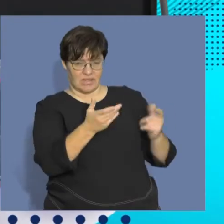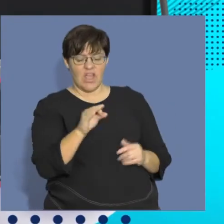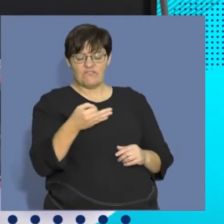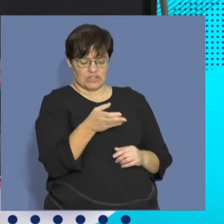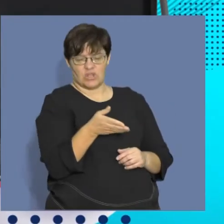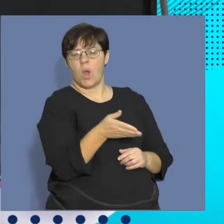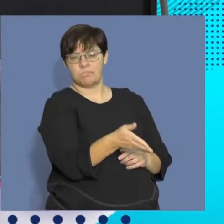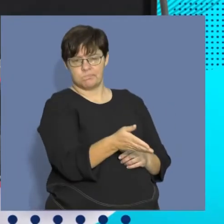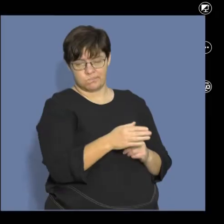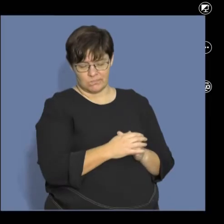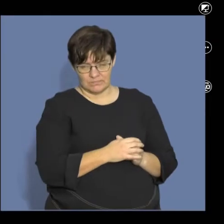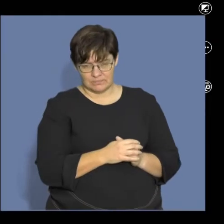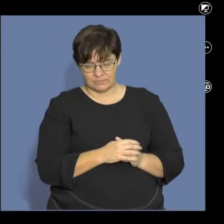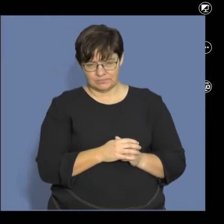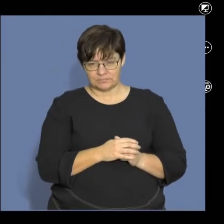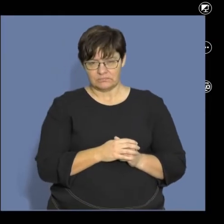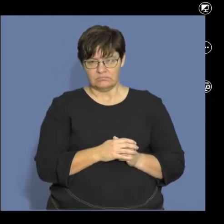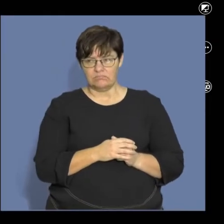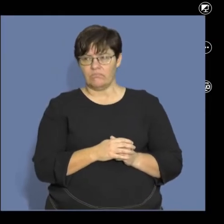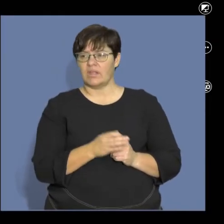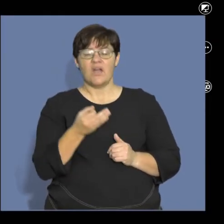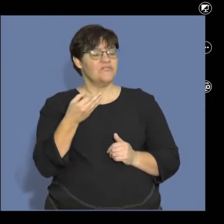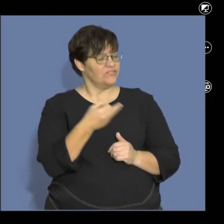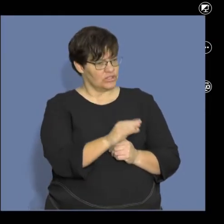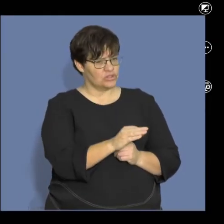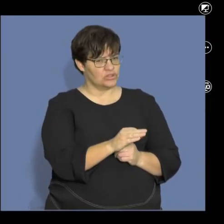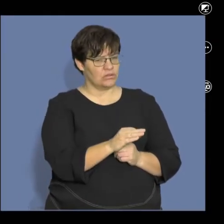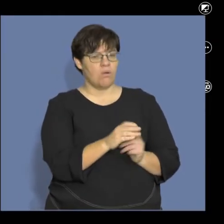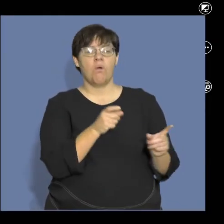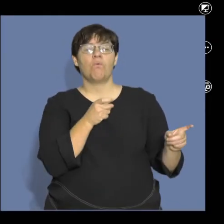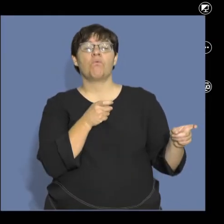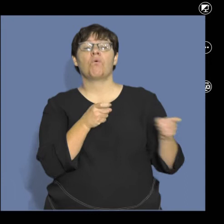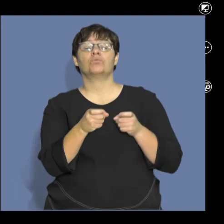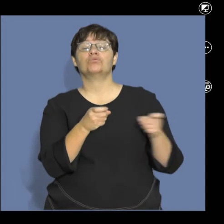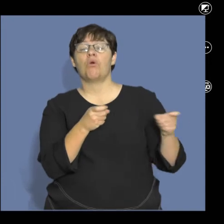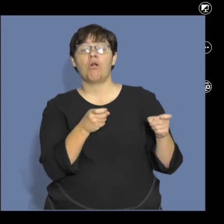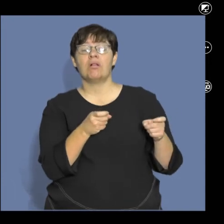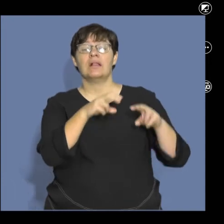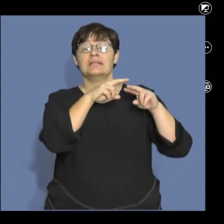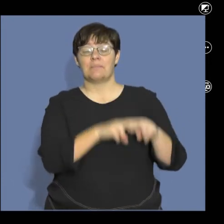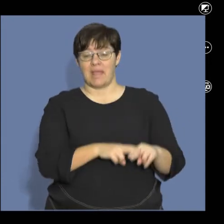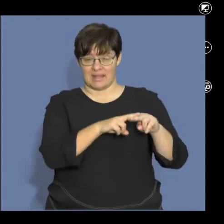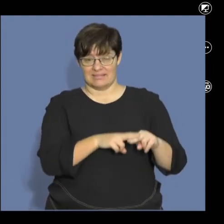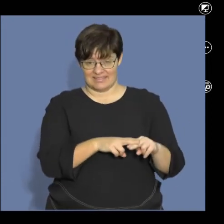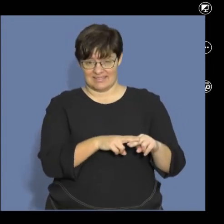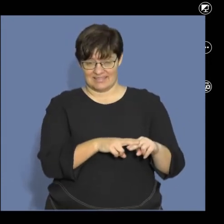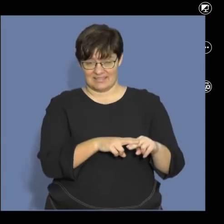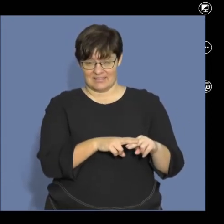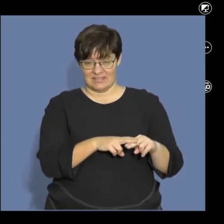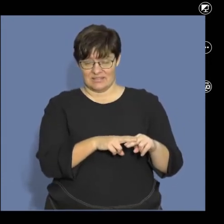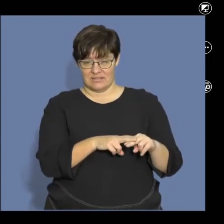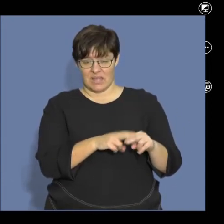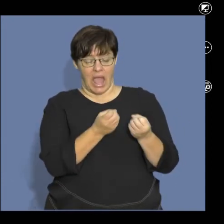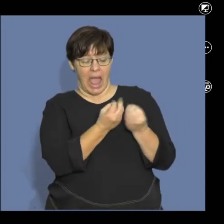fish, the fish are going to be controlled, or the population of fish is going to